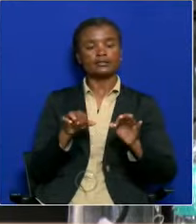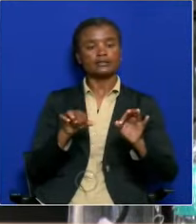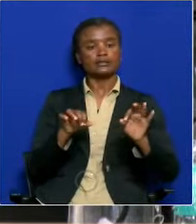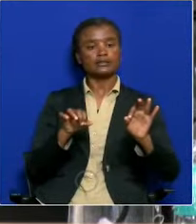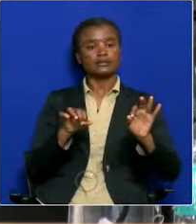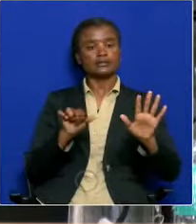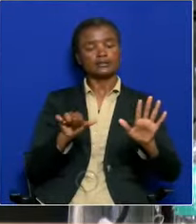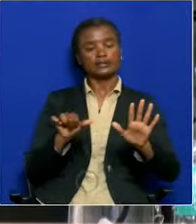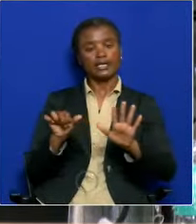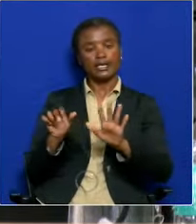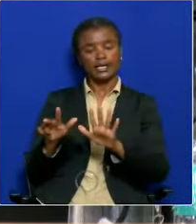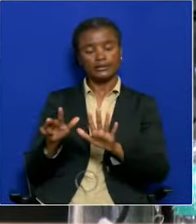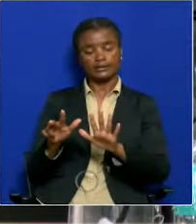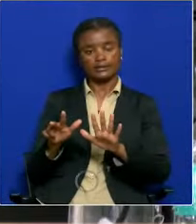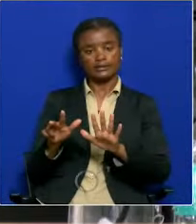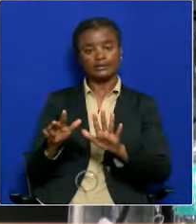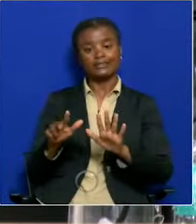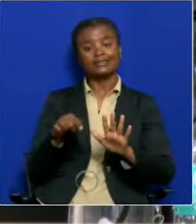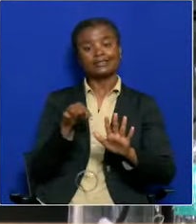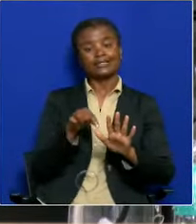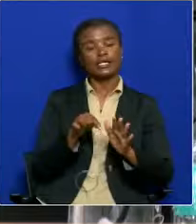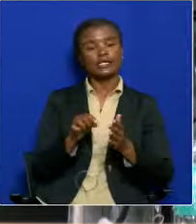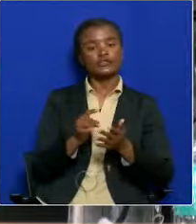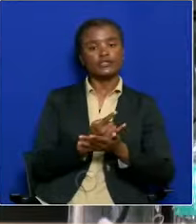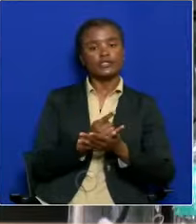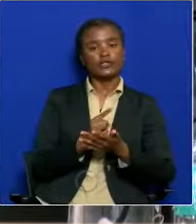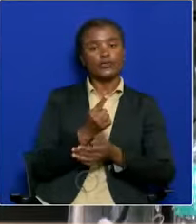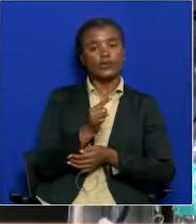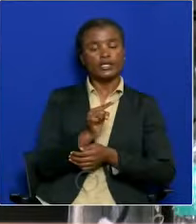2, and 3 on page 69.